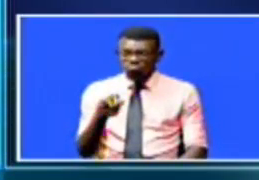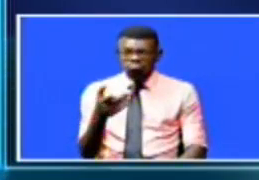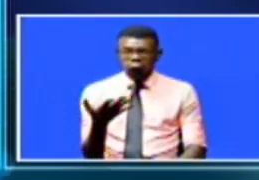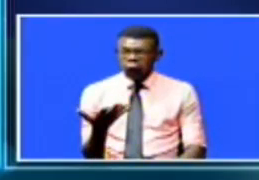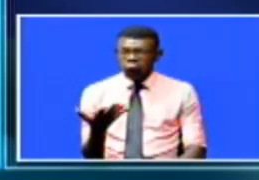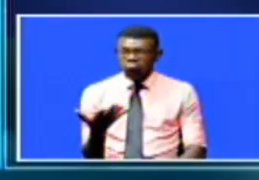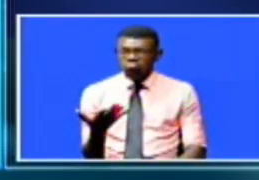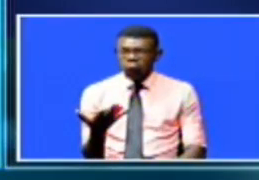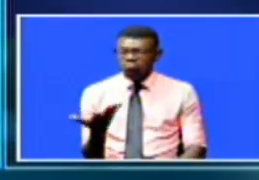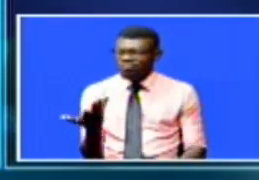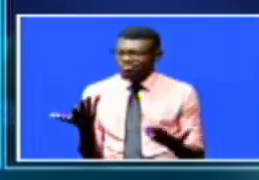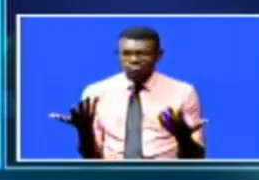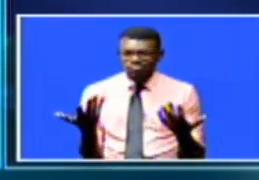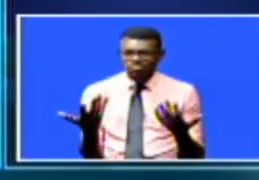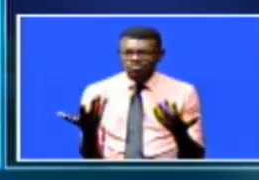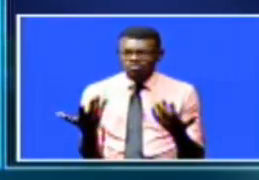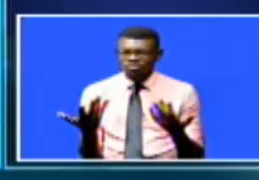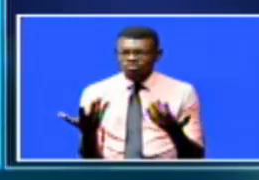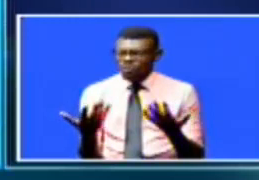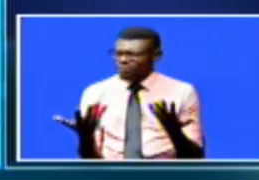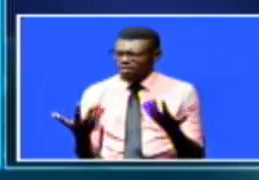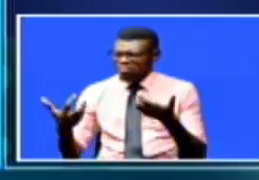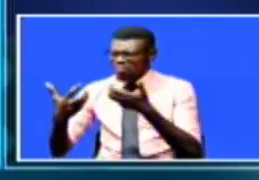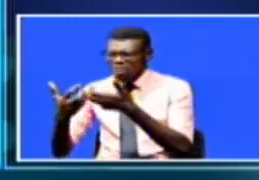do with my membership or me becoming